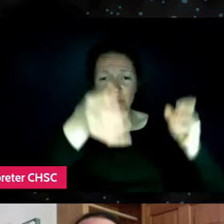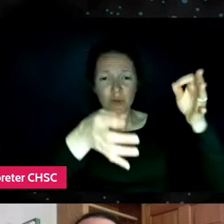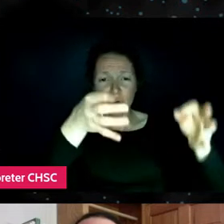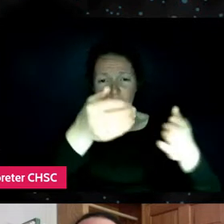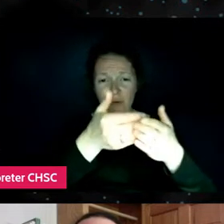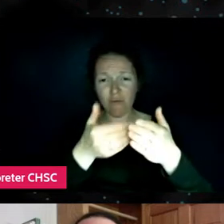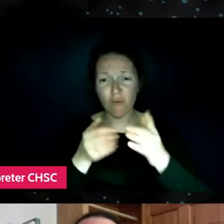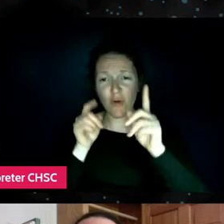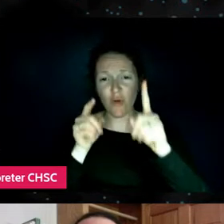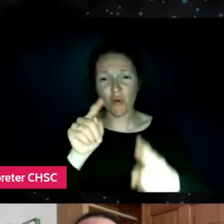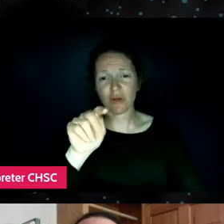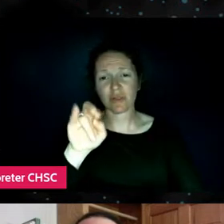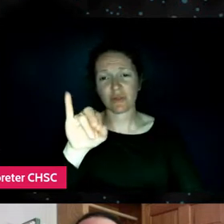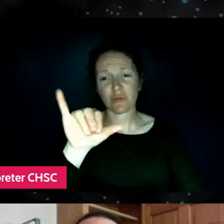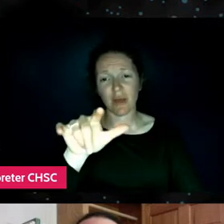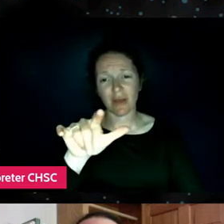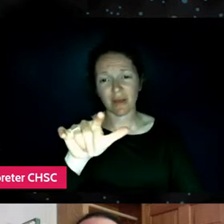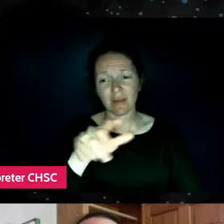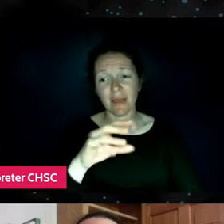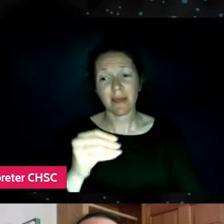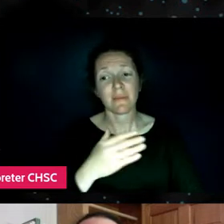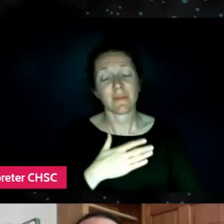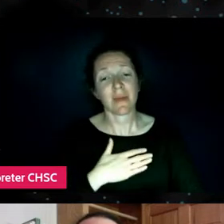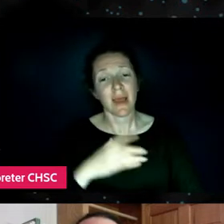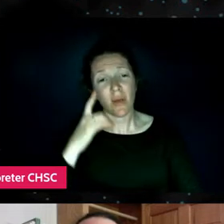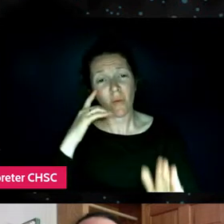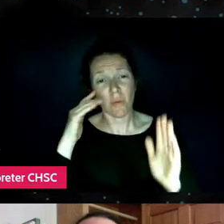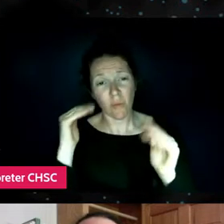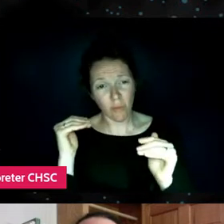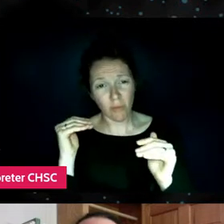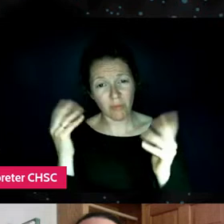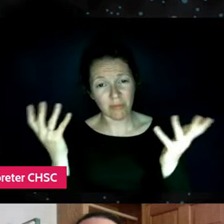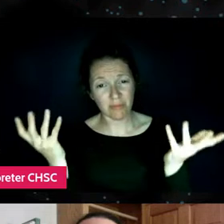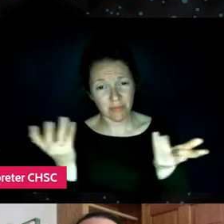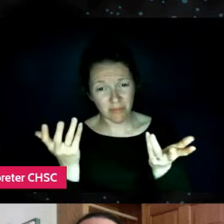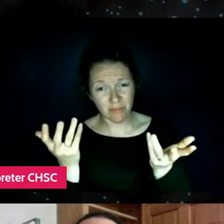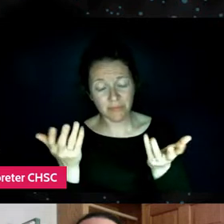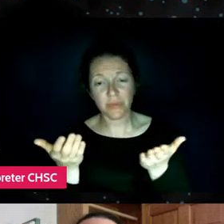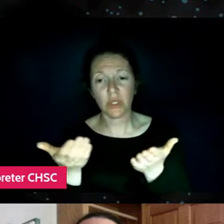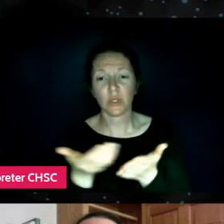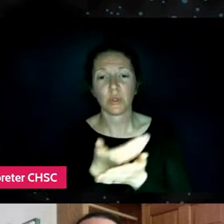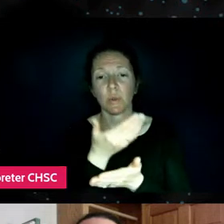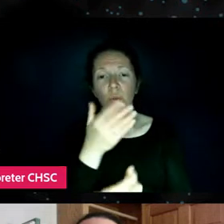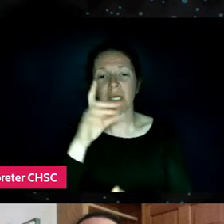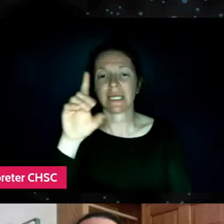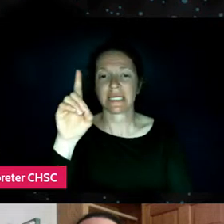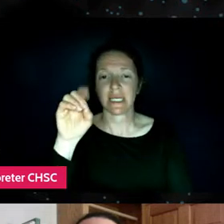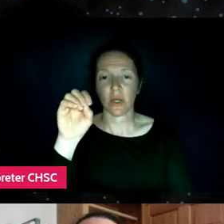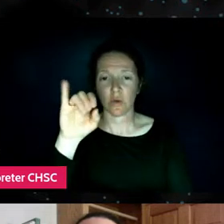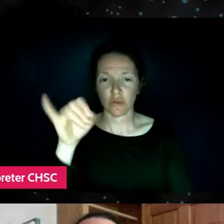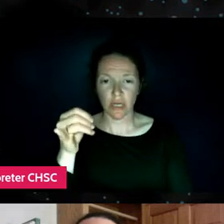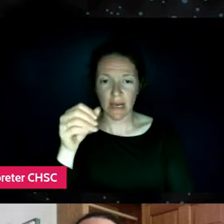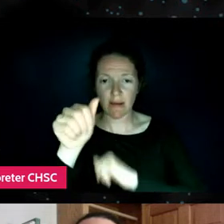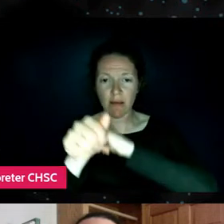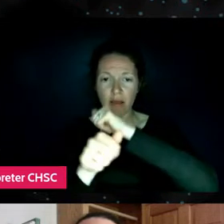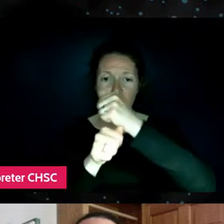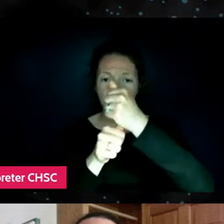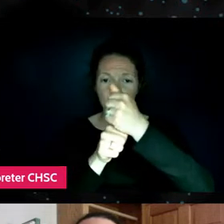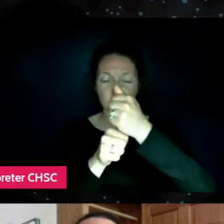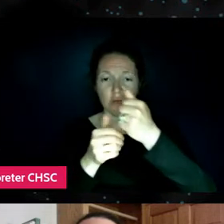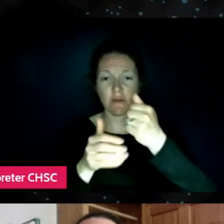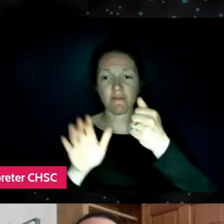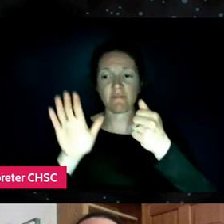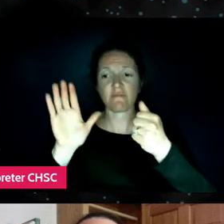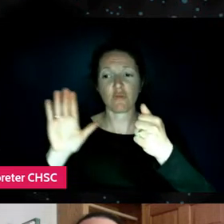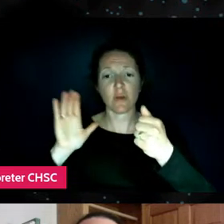And my hope would be that the new DOJ under former Judge Merrick